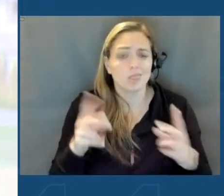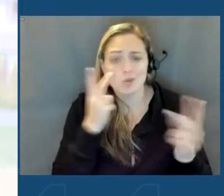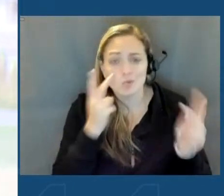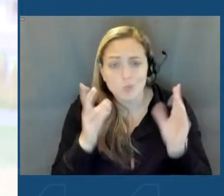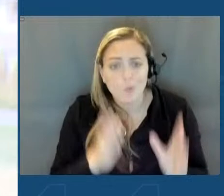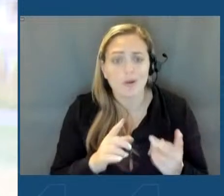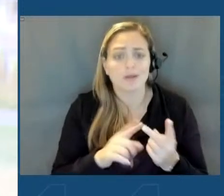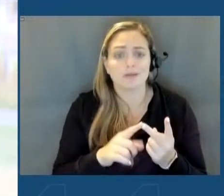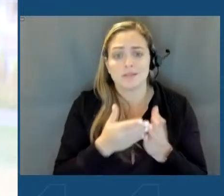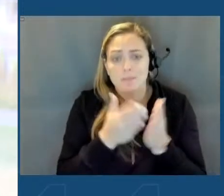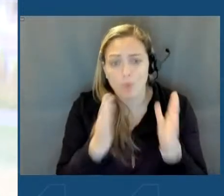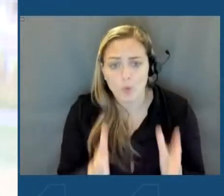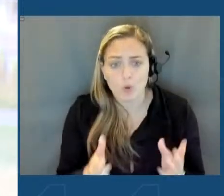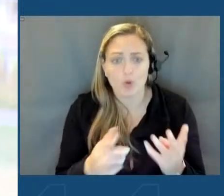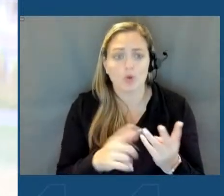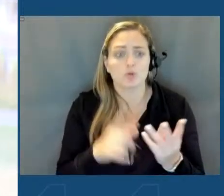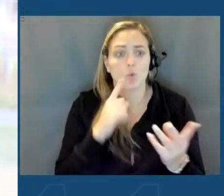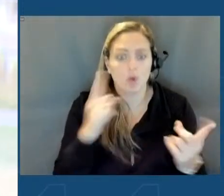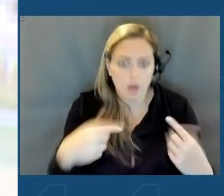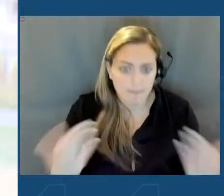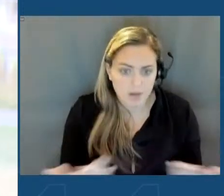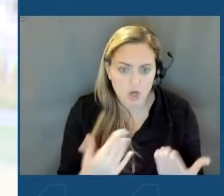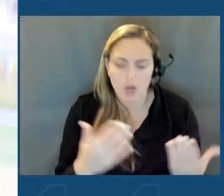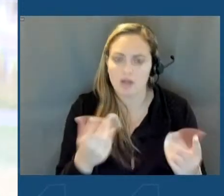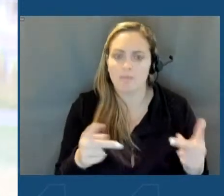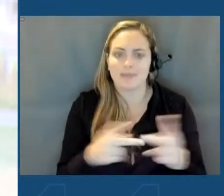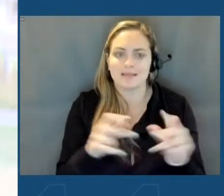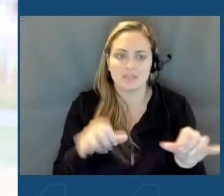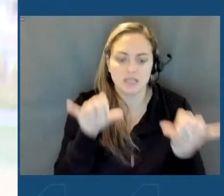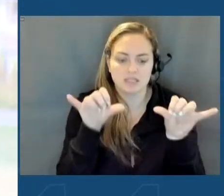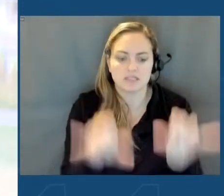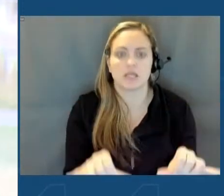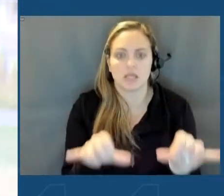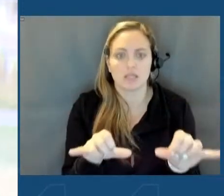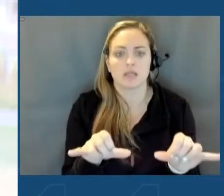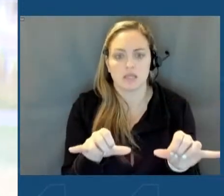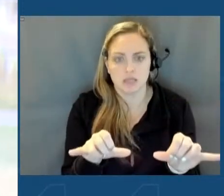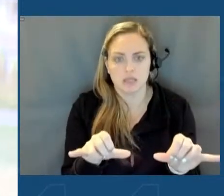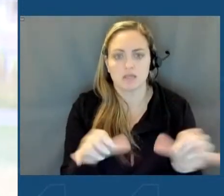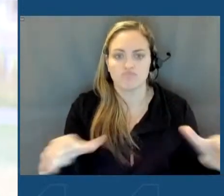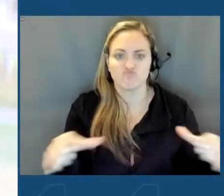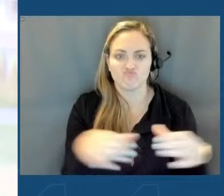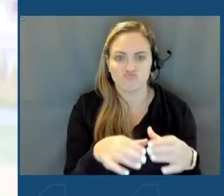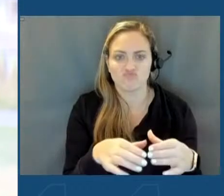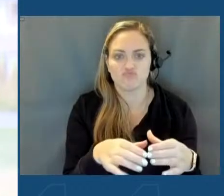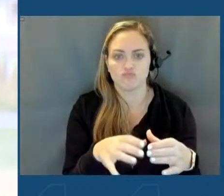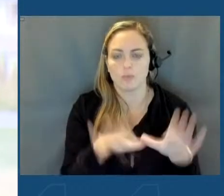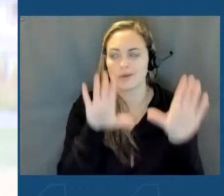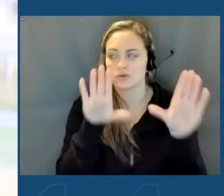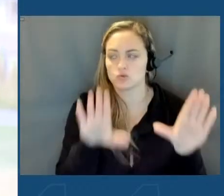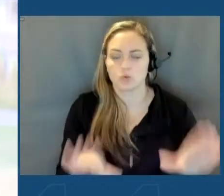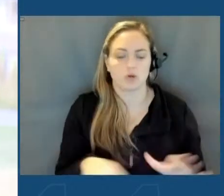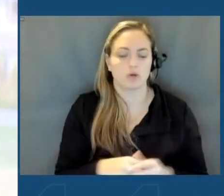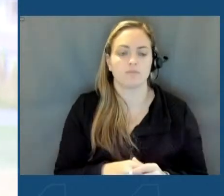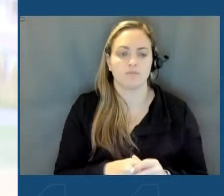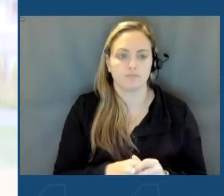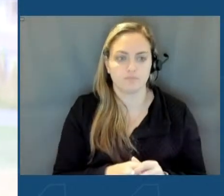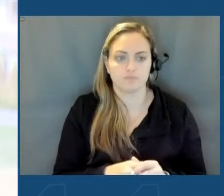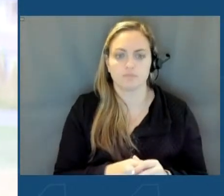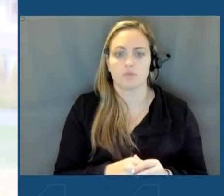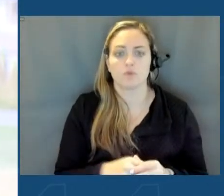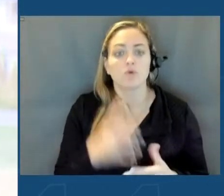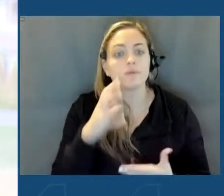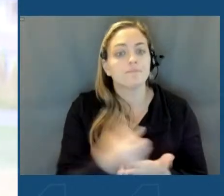boaters, they're going to come here and have a place to congregate that is just going to be extraordinary. extraordinary, capitalizing on